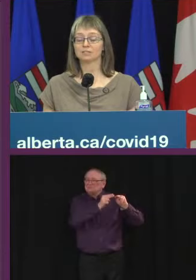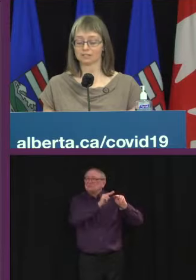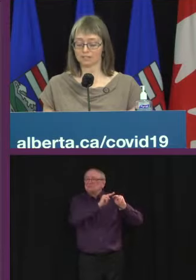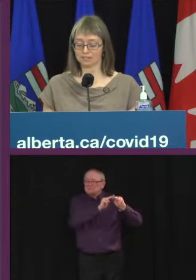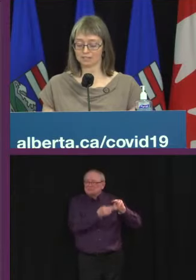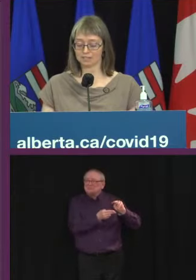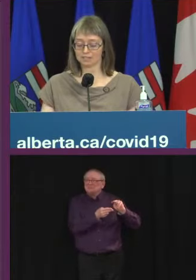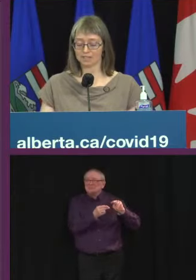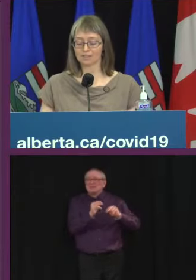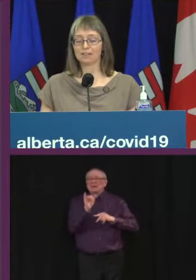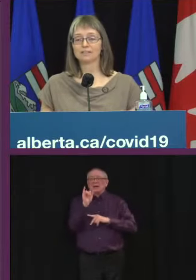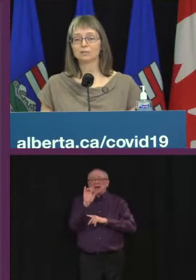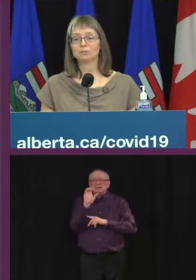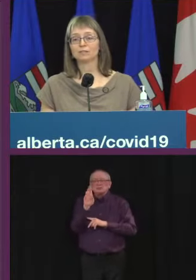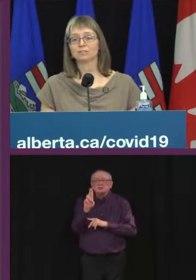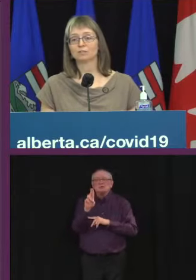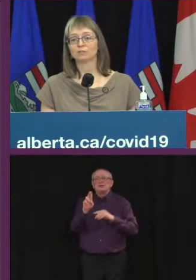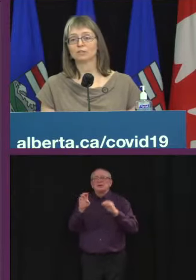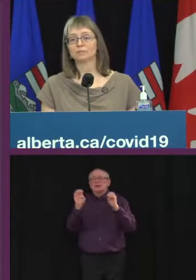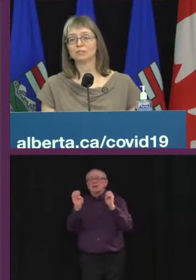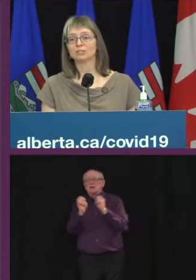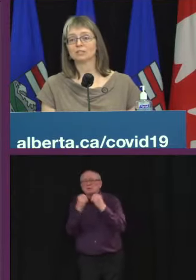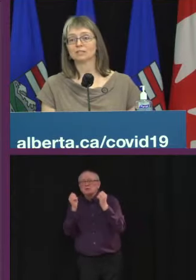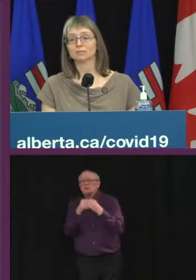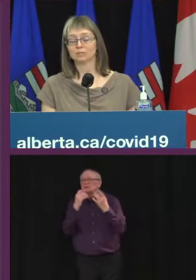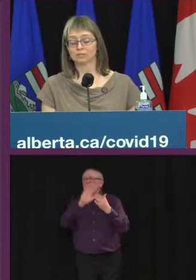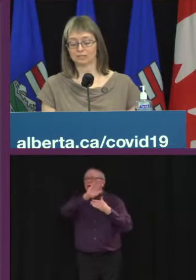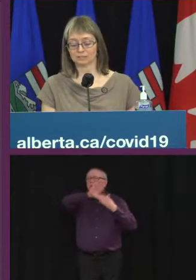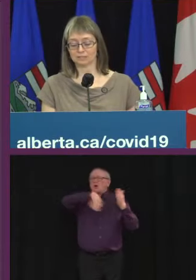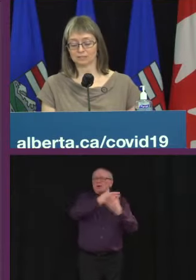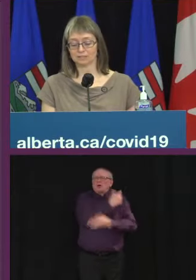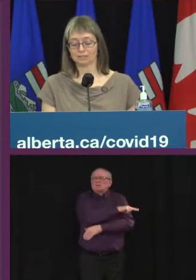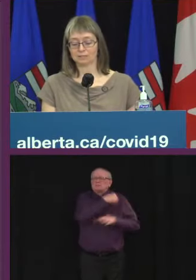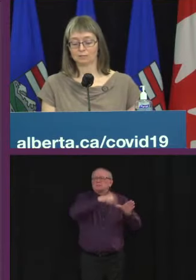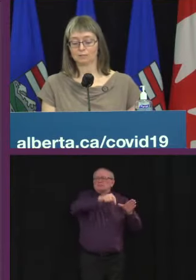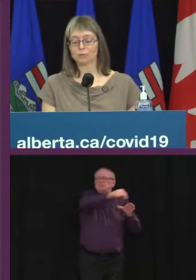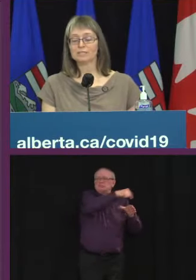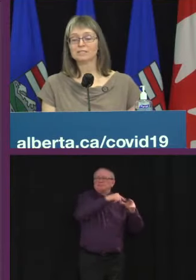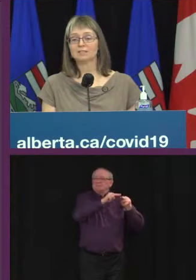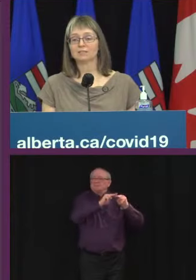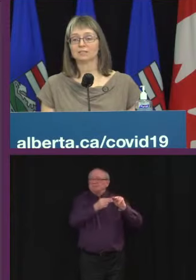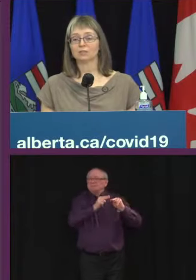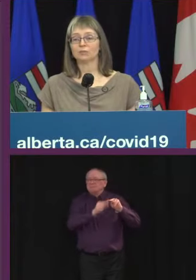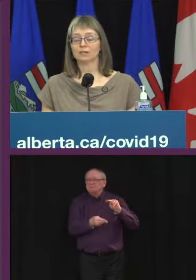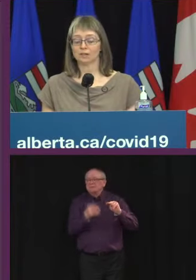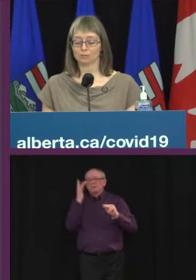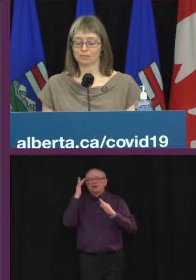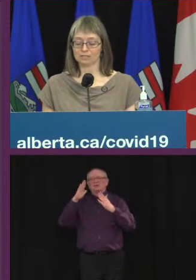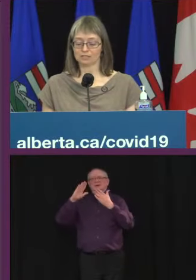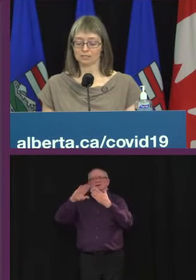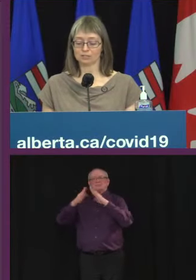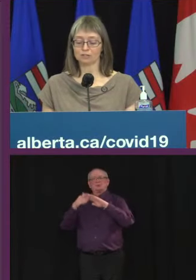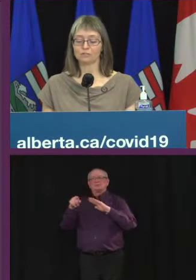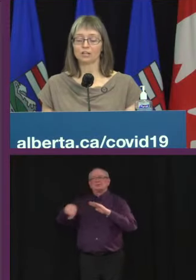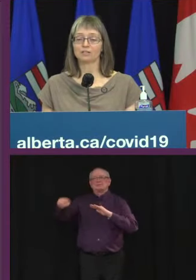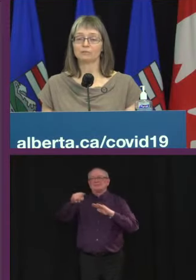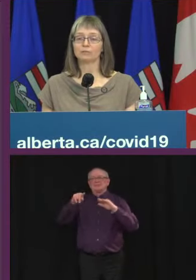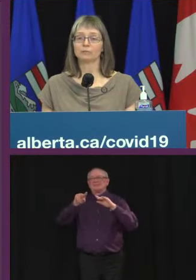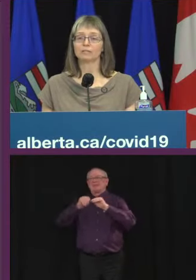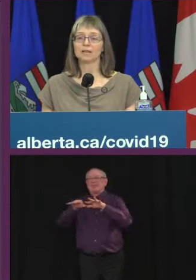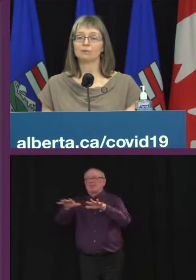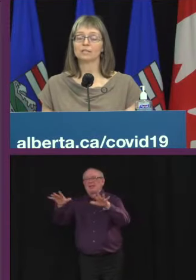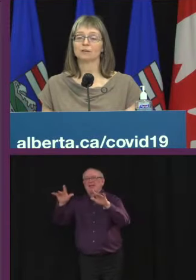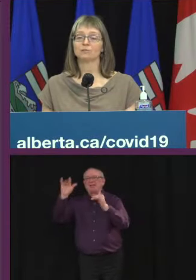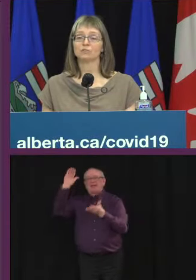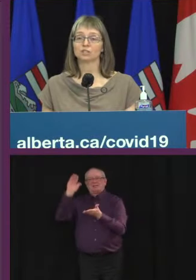admissions have declined, thanks to prevention of transmission in the community. From 27 acute care outbreaks at the start of